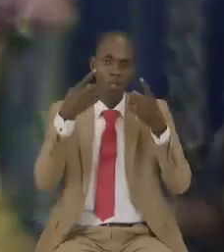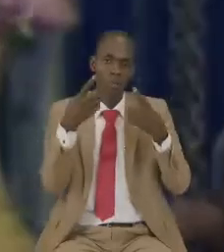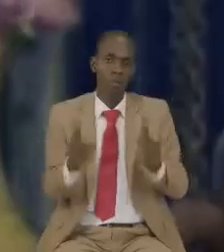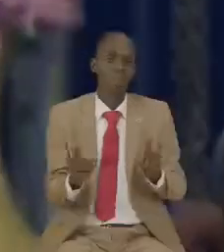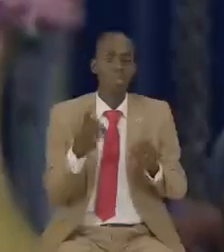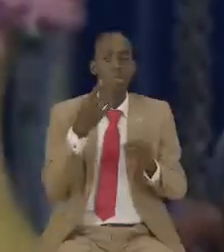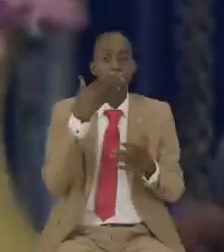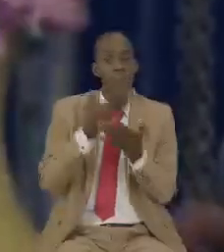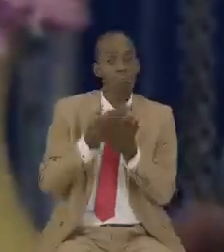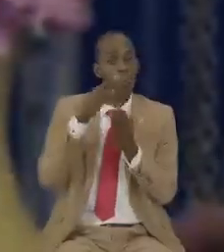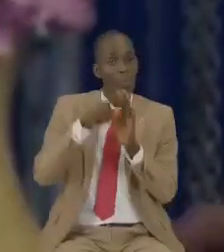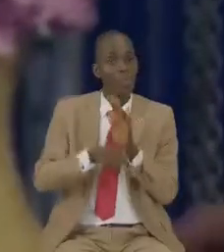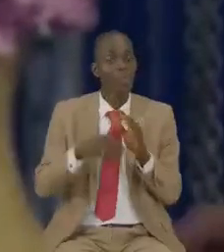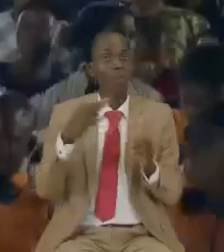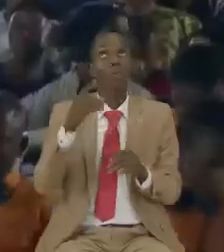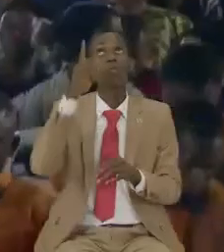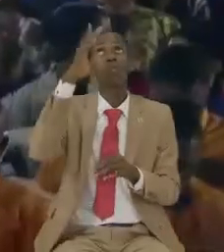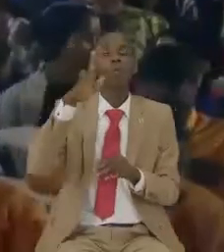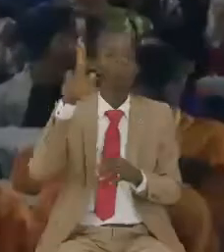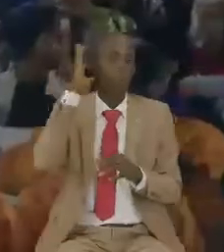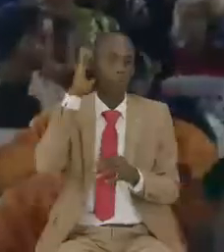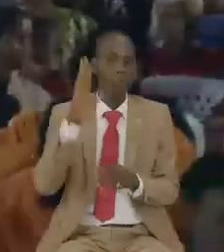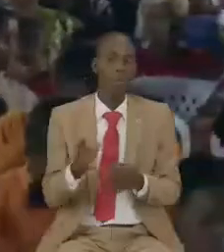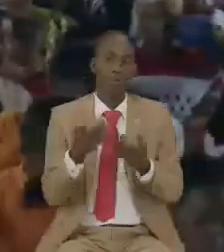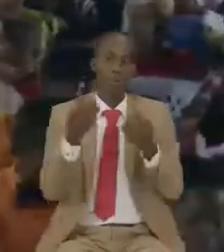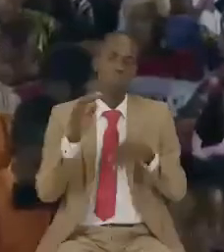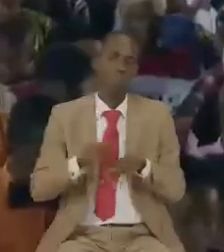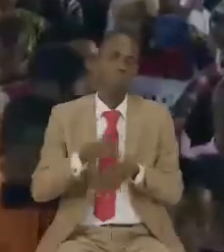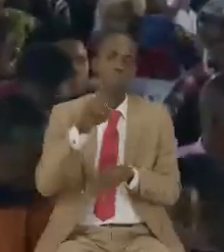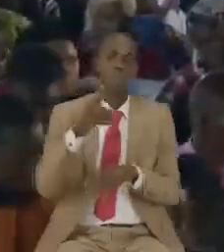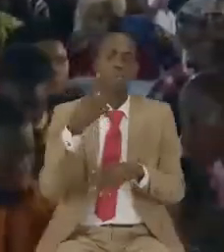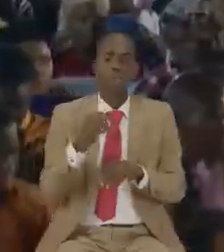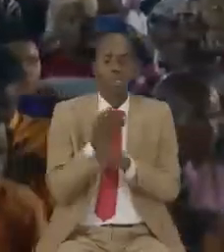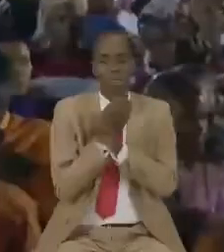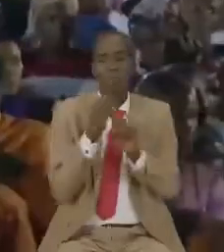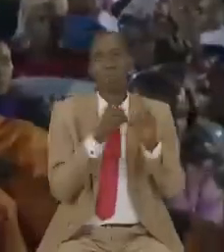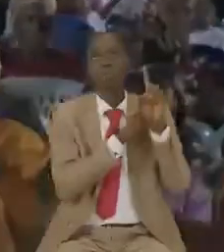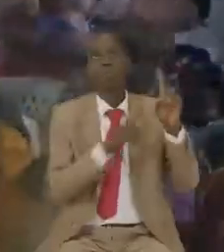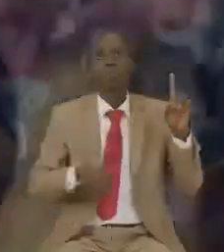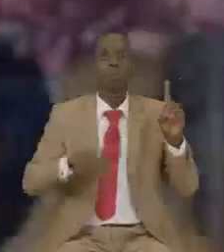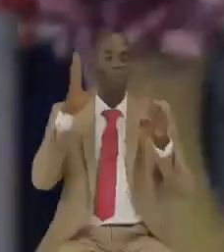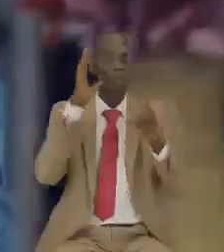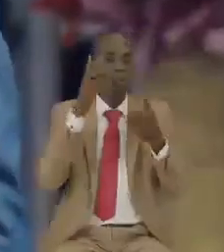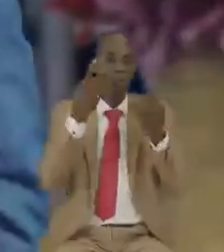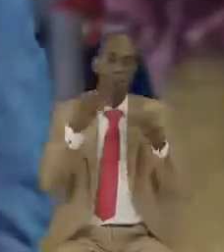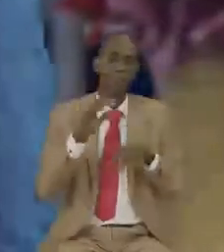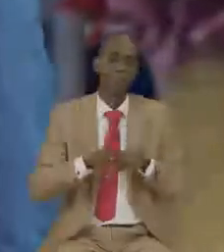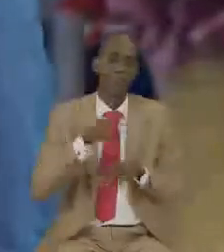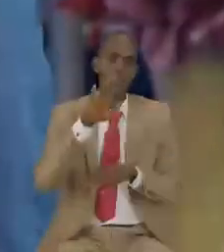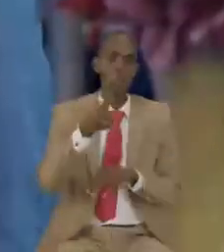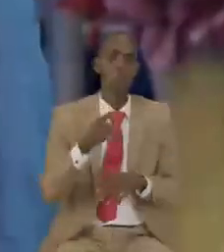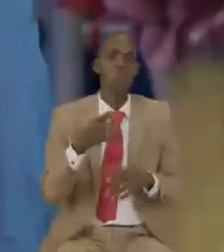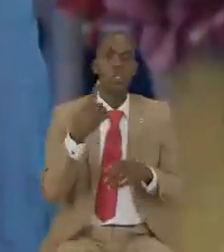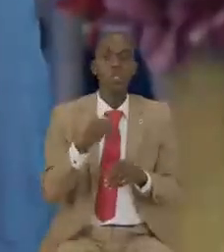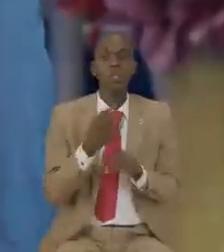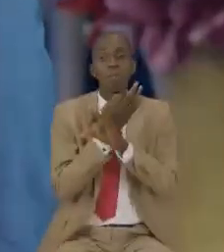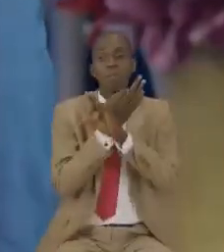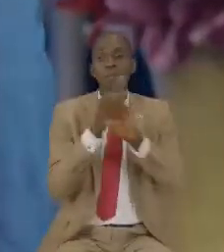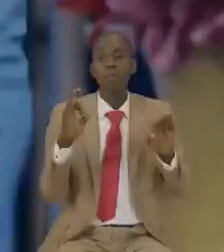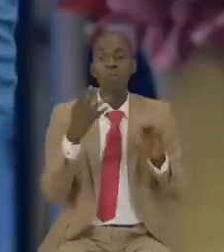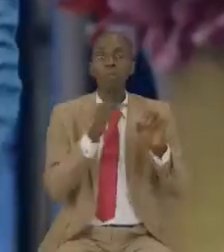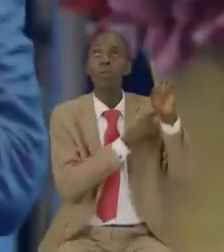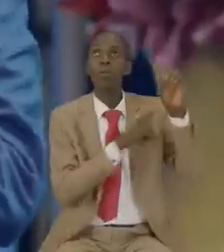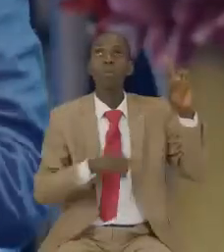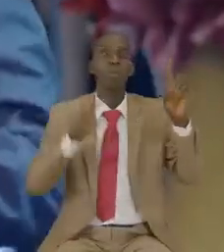of God, it will come. The salvation of the Lord, it will come. The freedom of the Lord, it